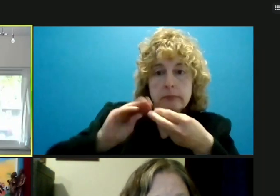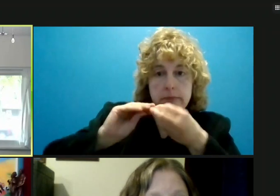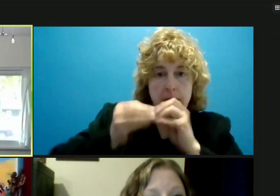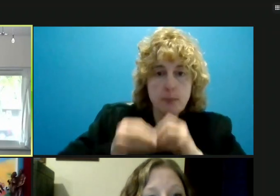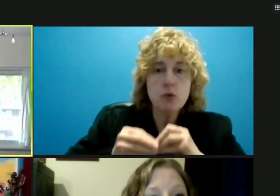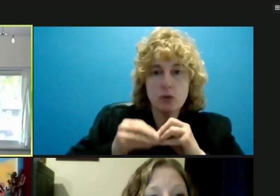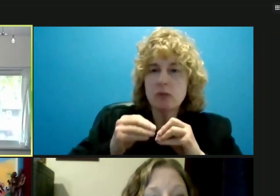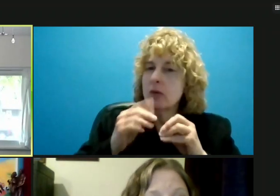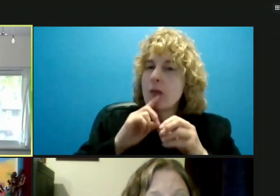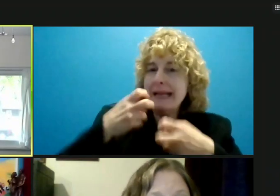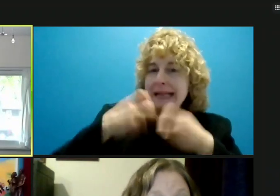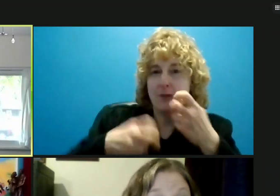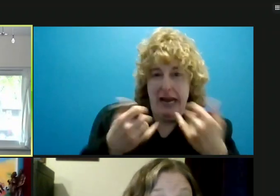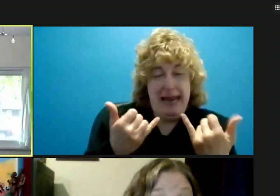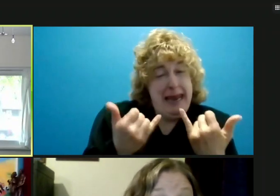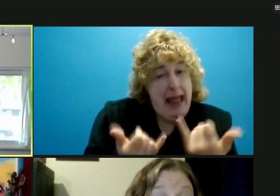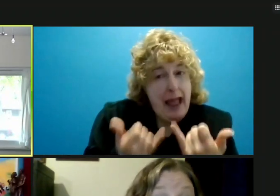Does it make sense?